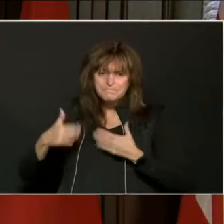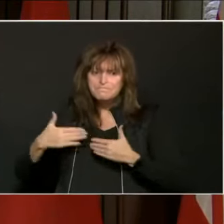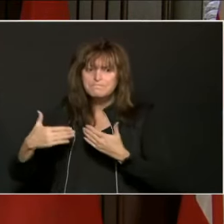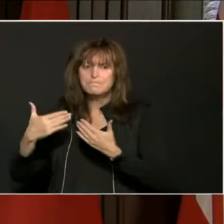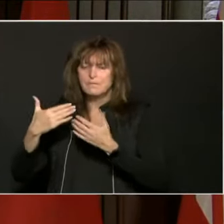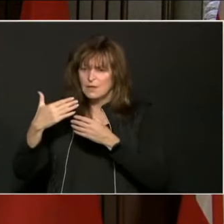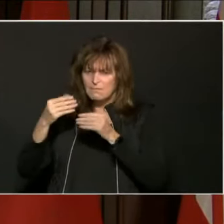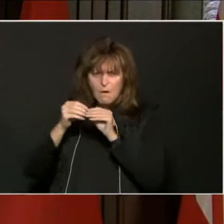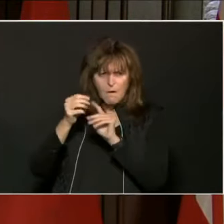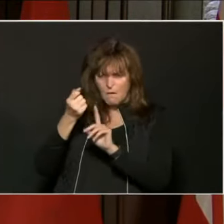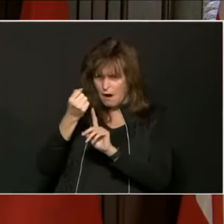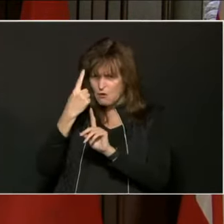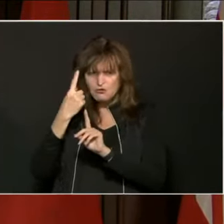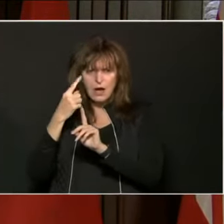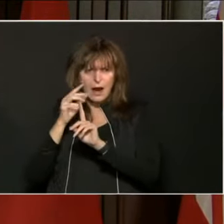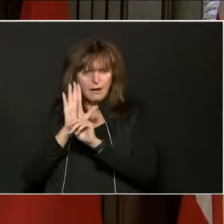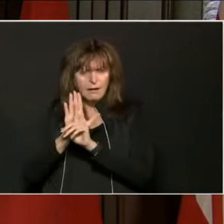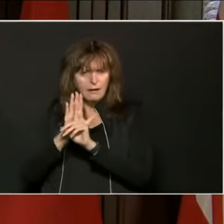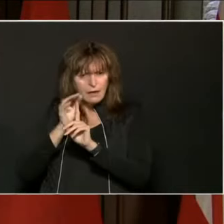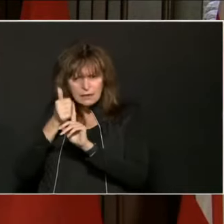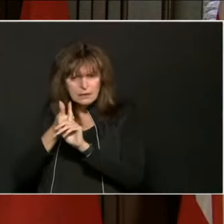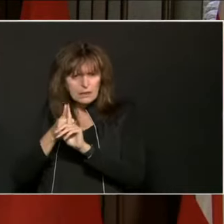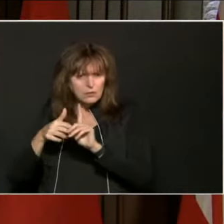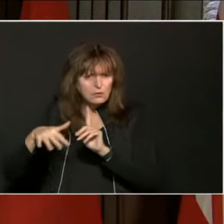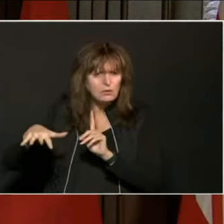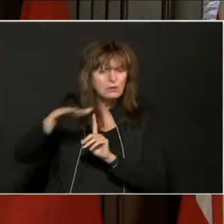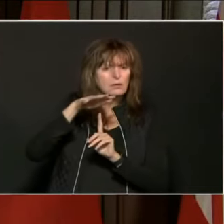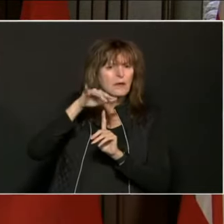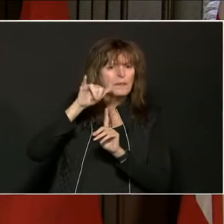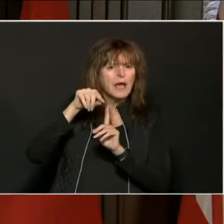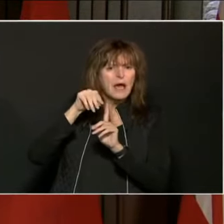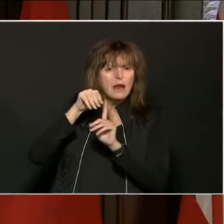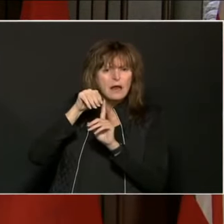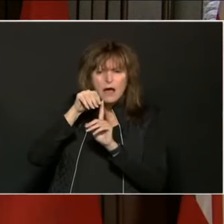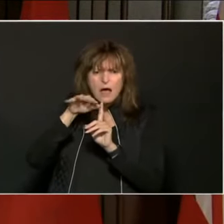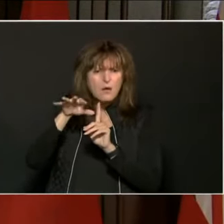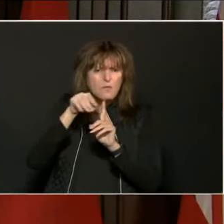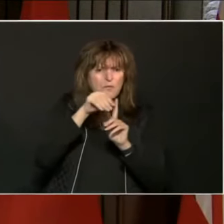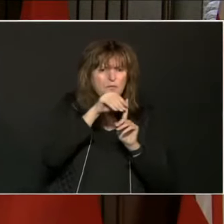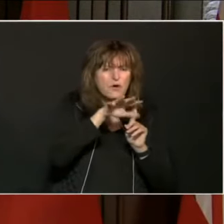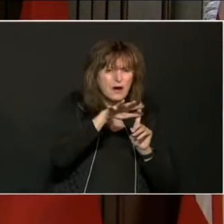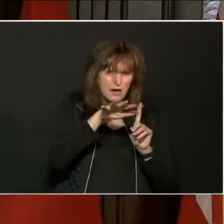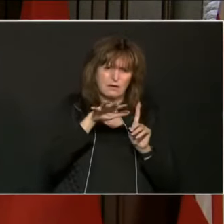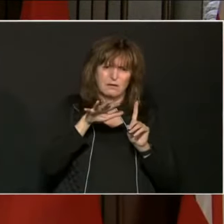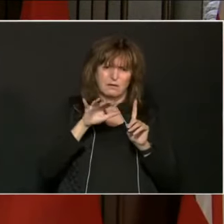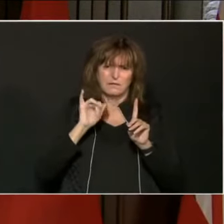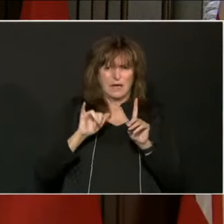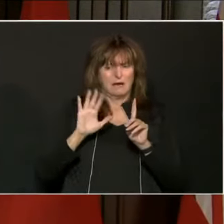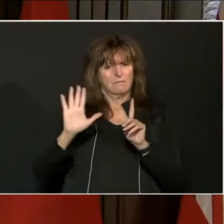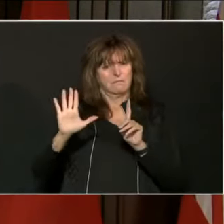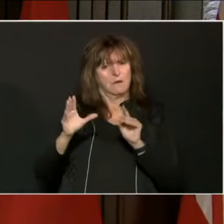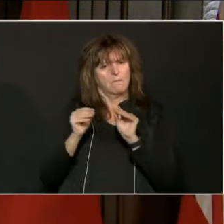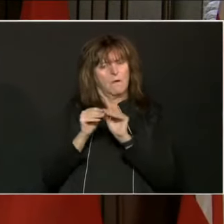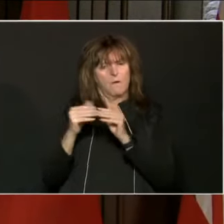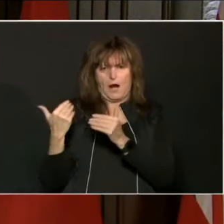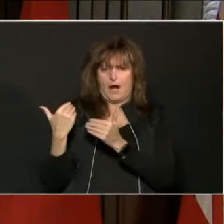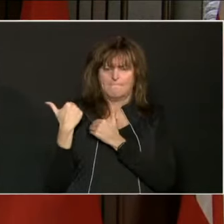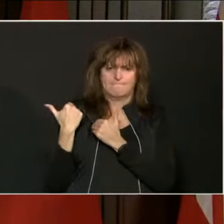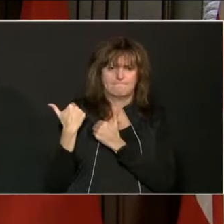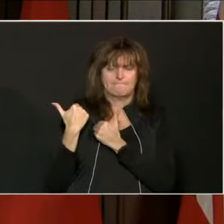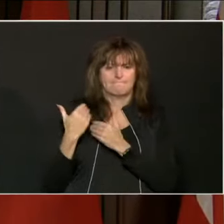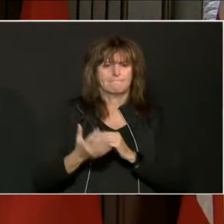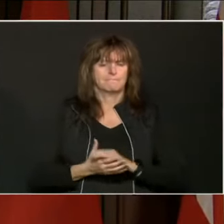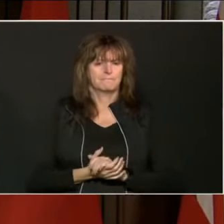number of outbreaks may in fact be also representative of that additional work and capacity that they're able to demonstrate, as shown in Dr.